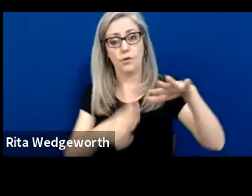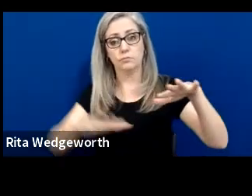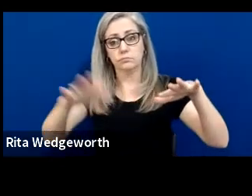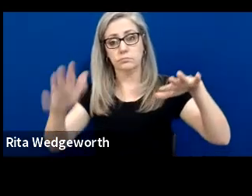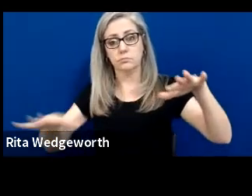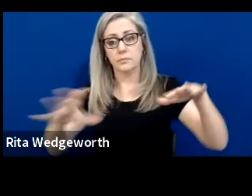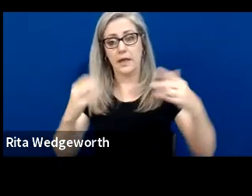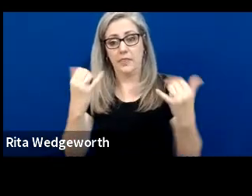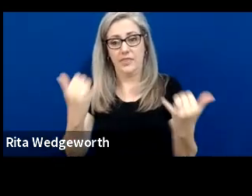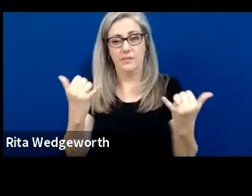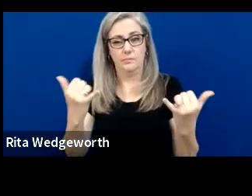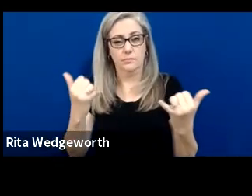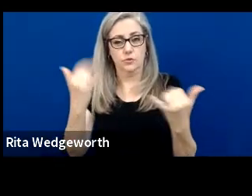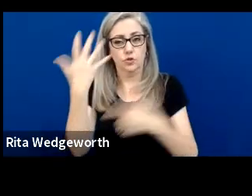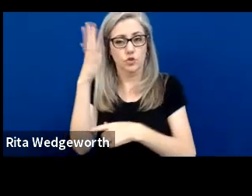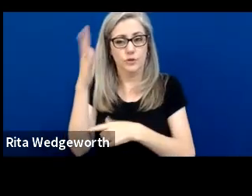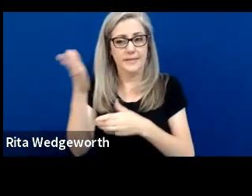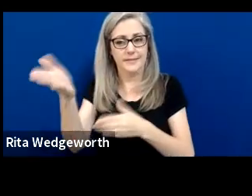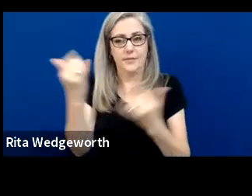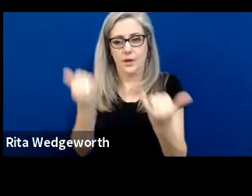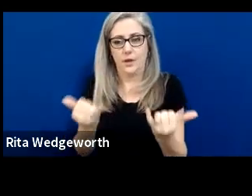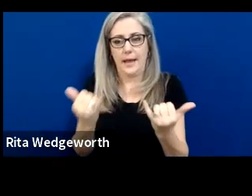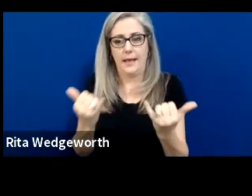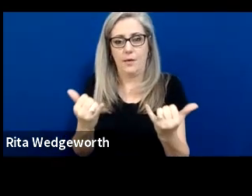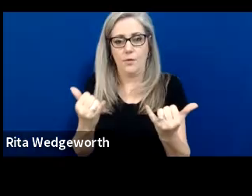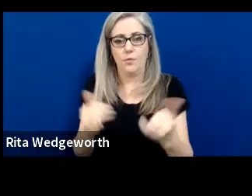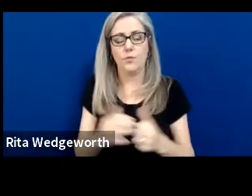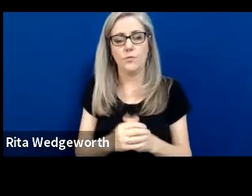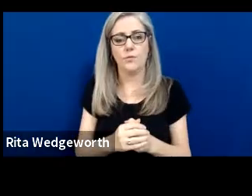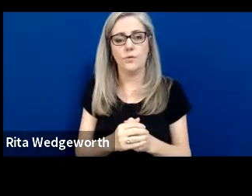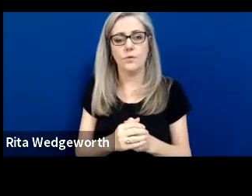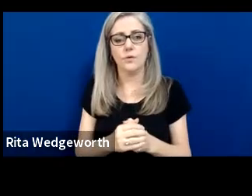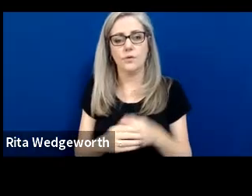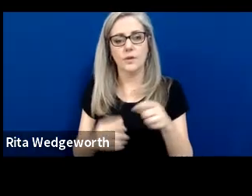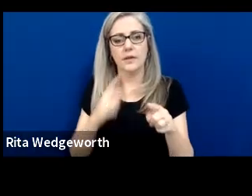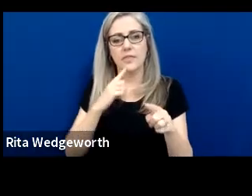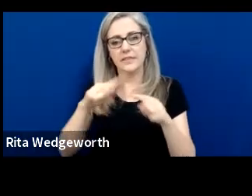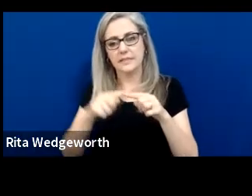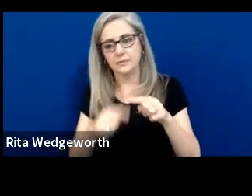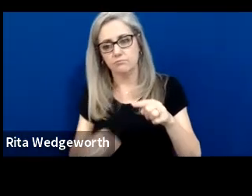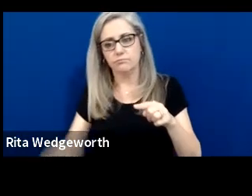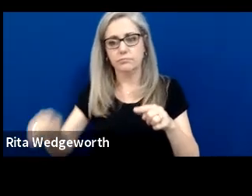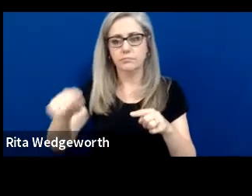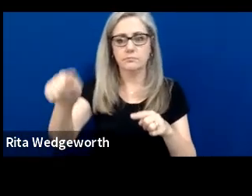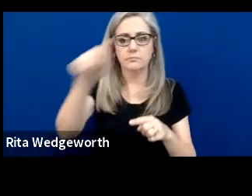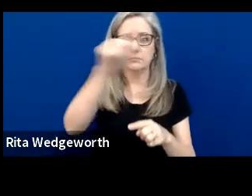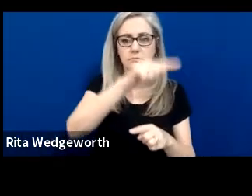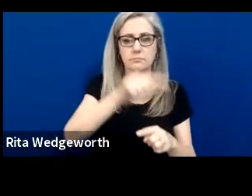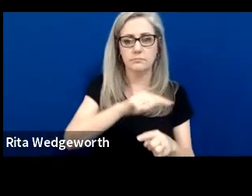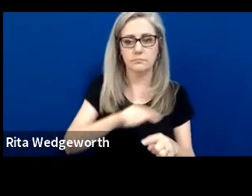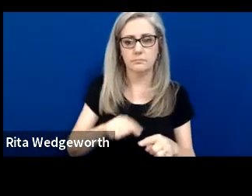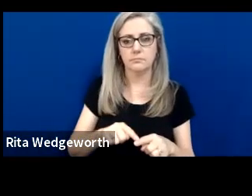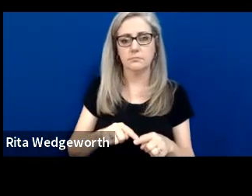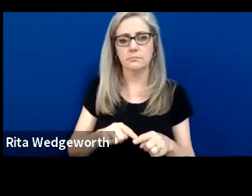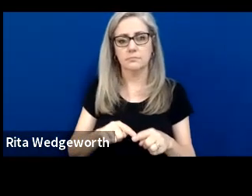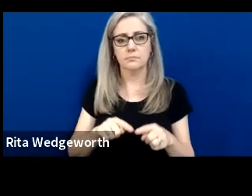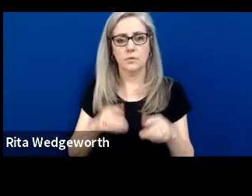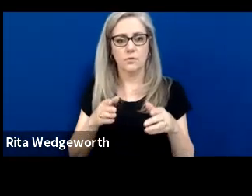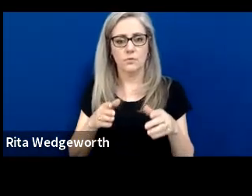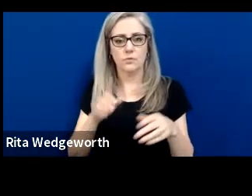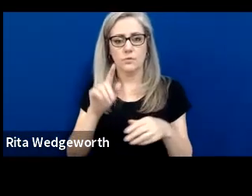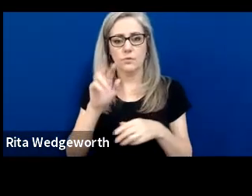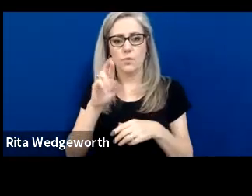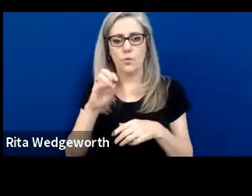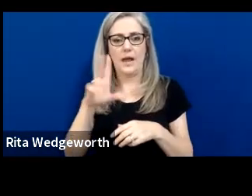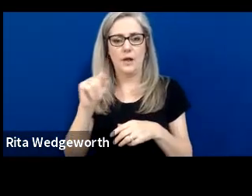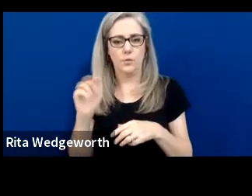So obviously this is a very circuitous route and kind of goes in and out. And so what you're